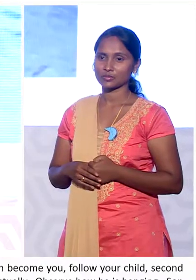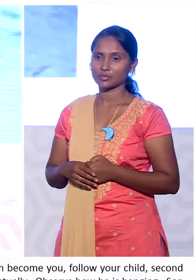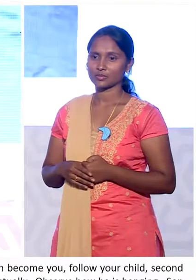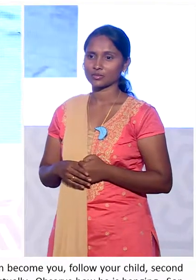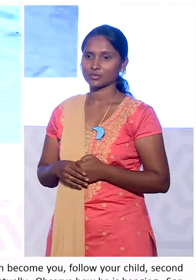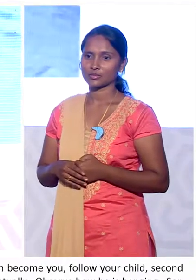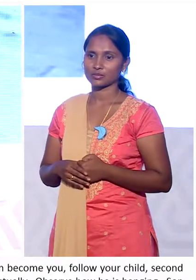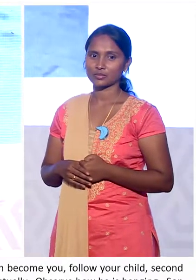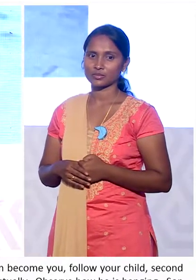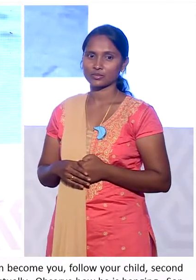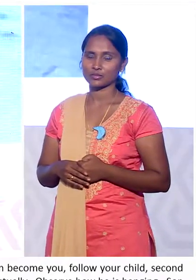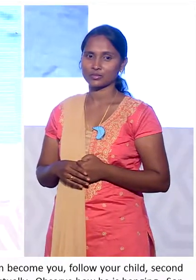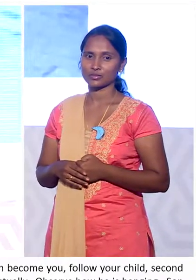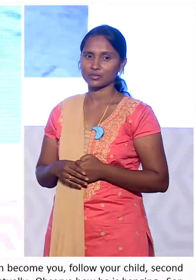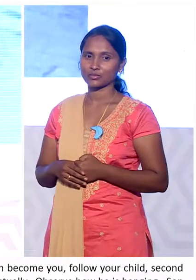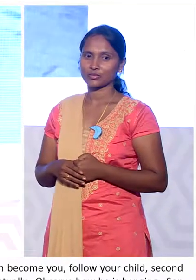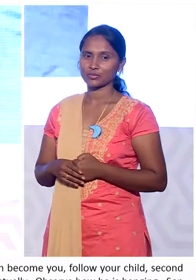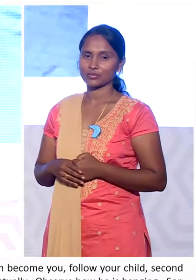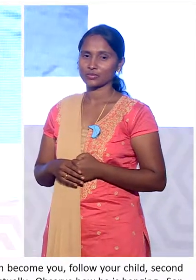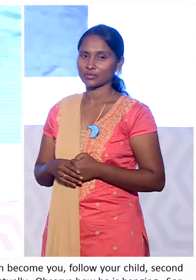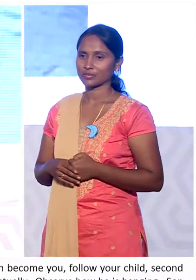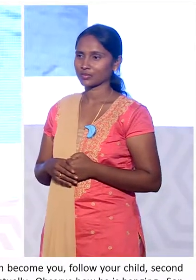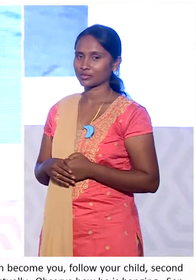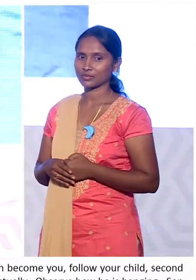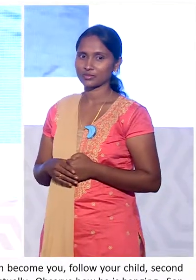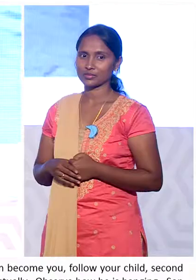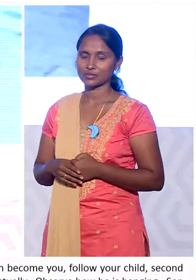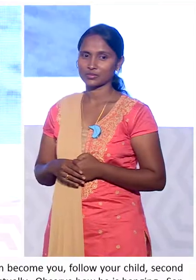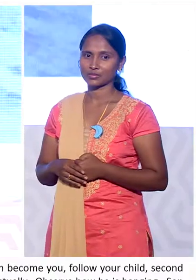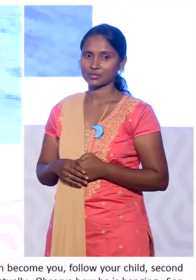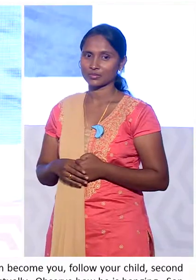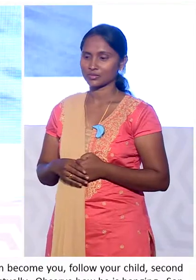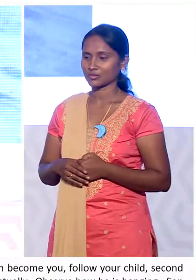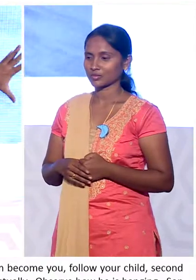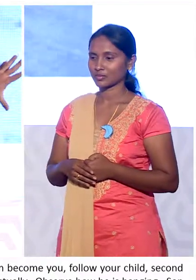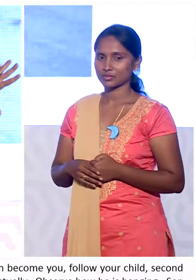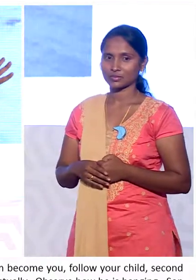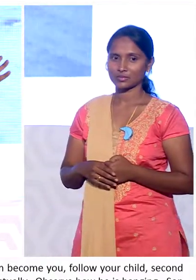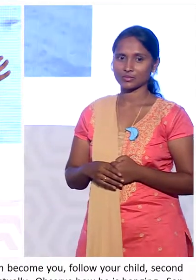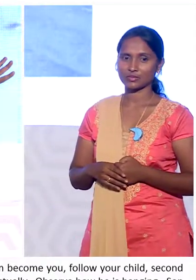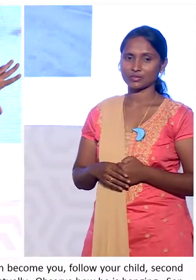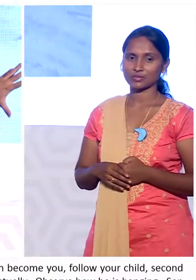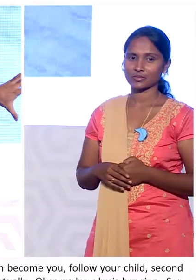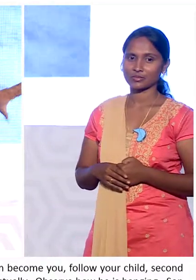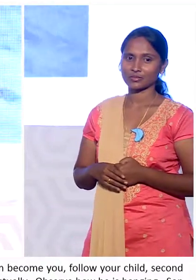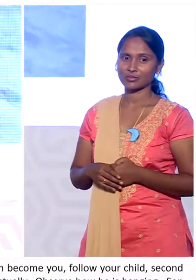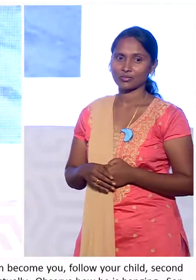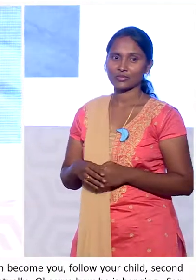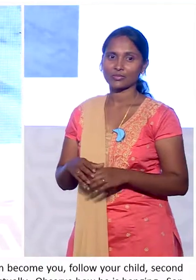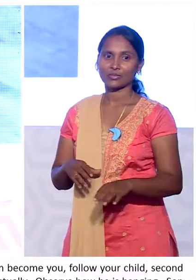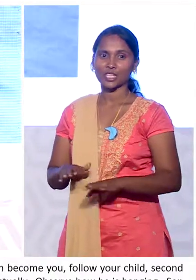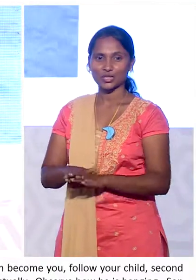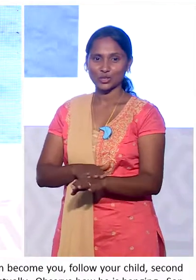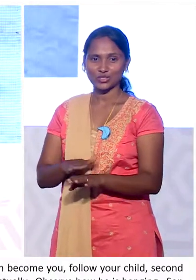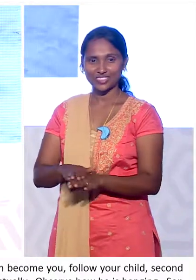and plows through the room, you don't listen to the boring old hippie standing on stage. You dive to the side and you only resume listening to boring